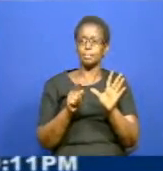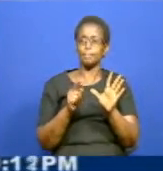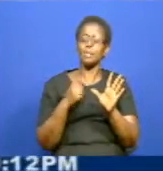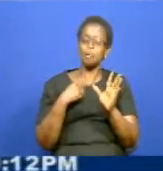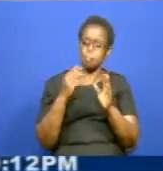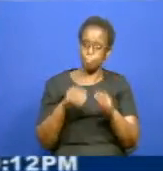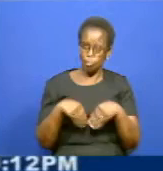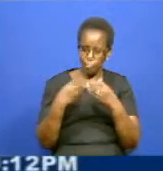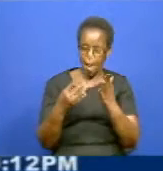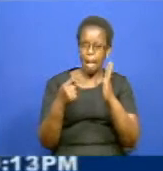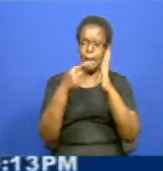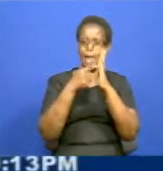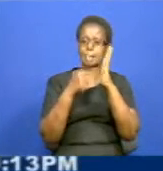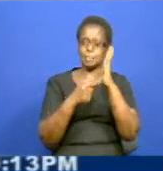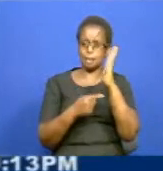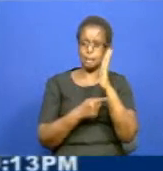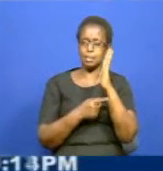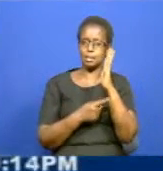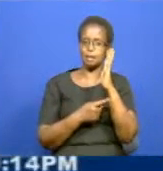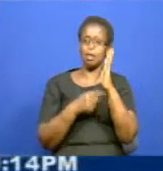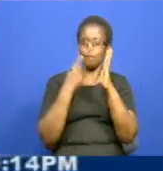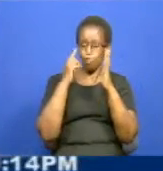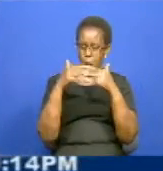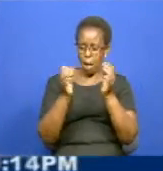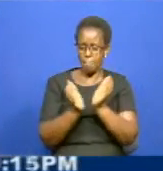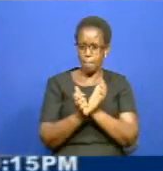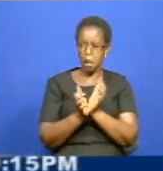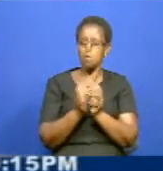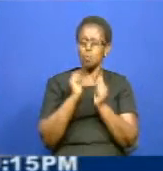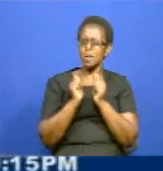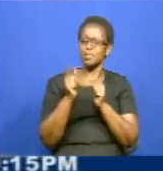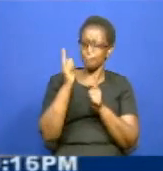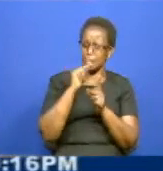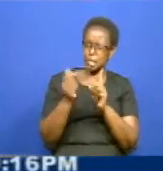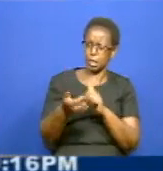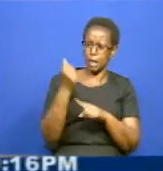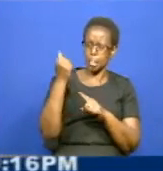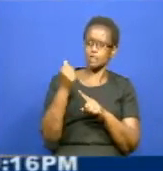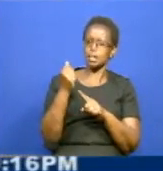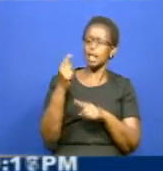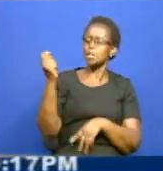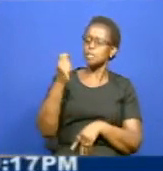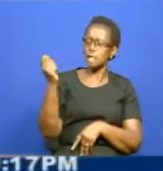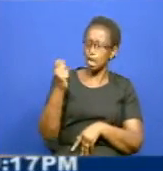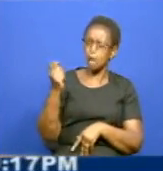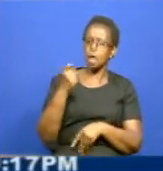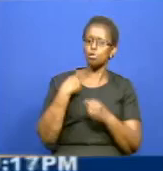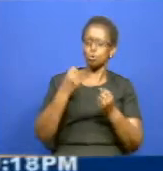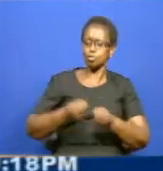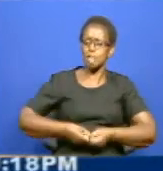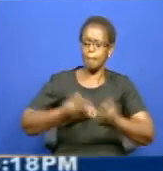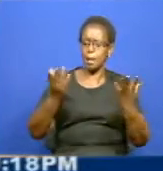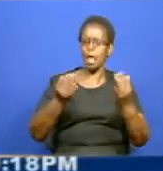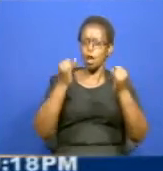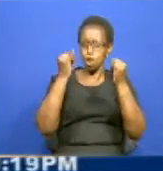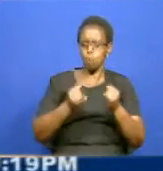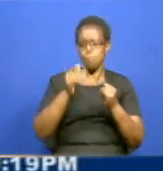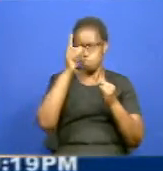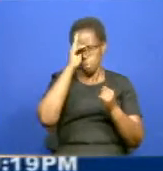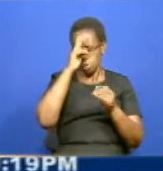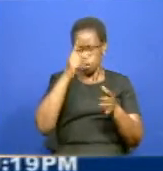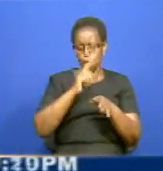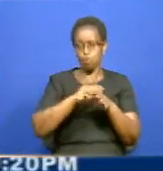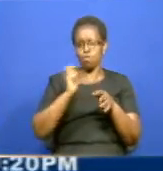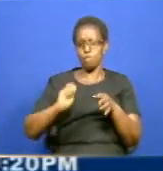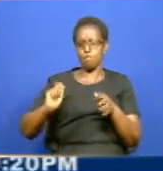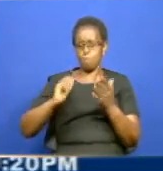list of companies that were awarded the tender for the supply of new police uniforms in Kenya,